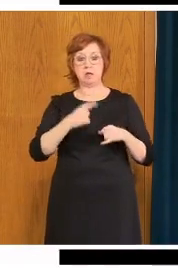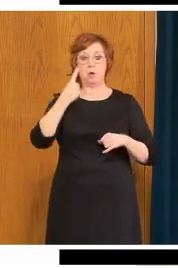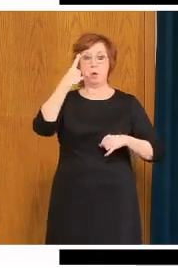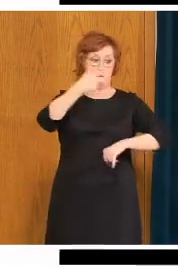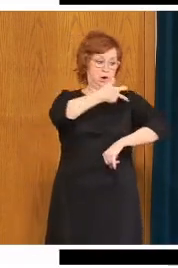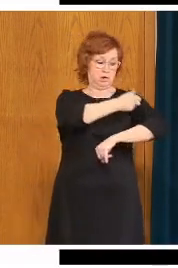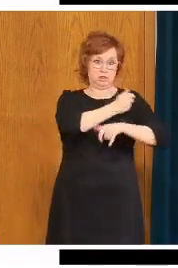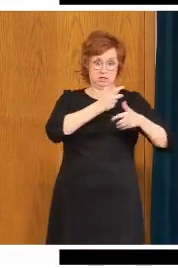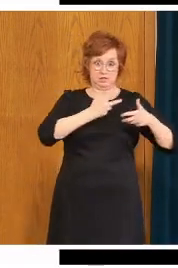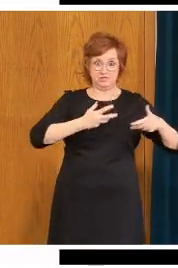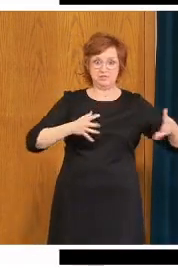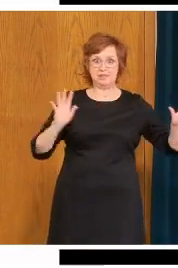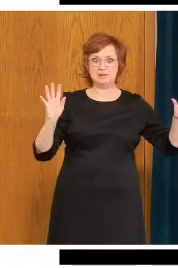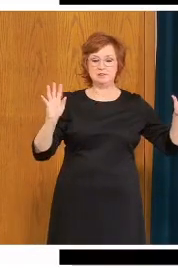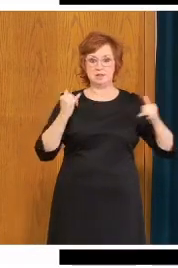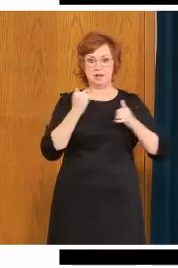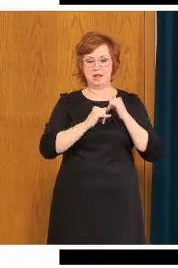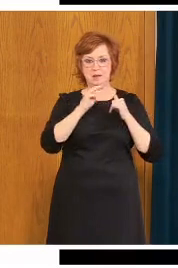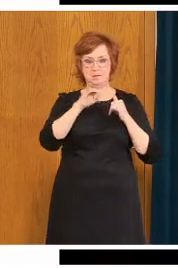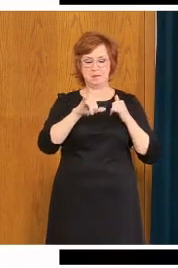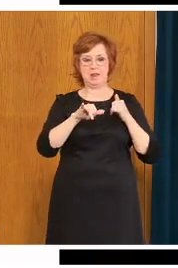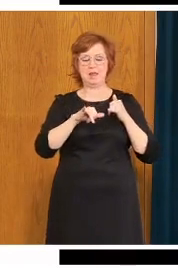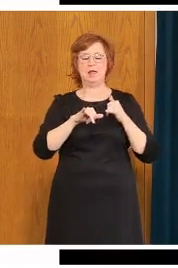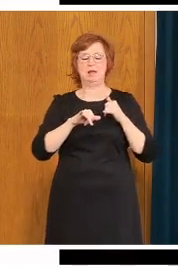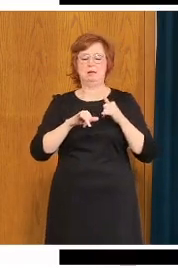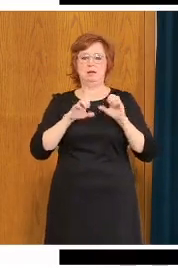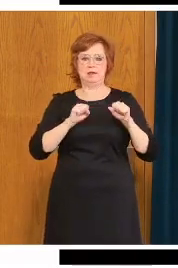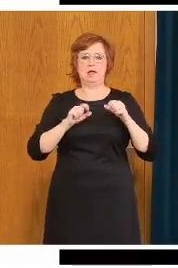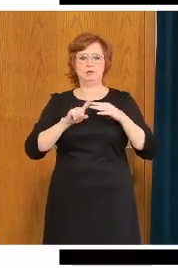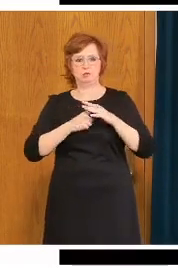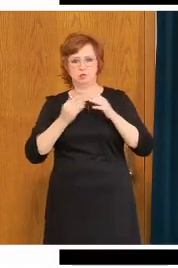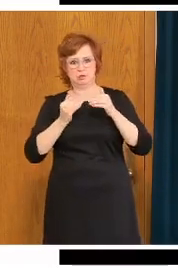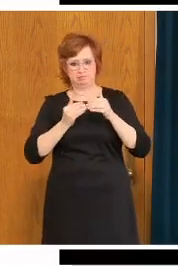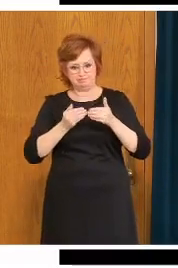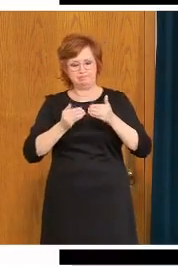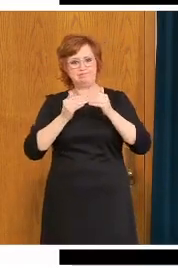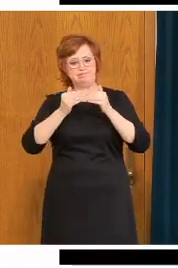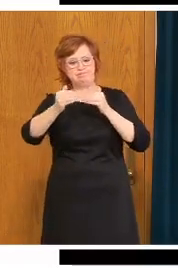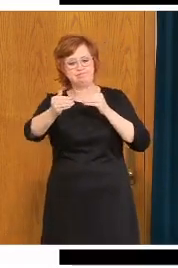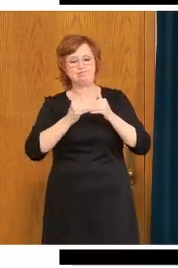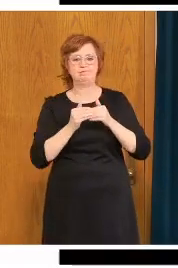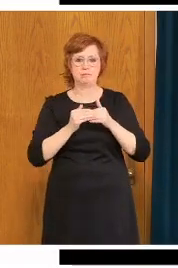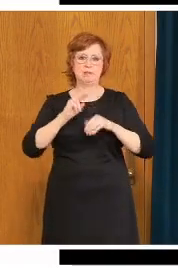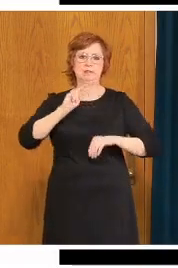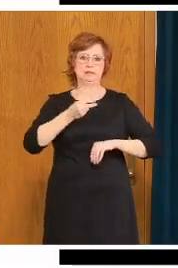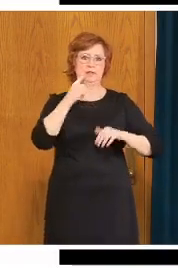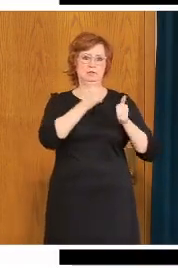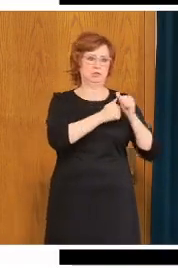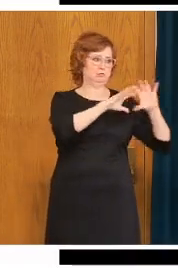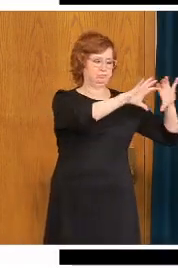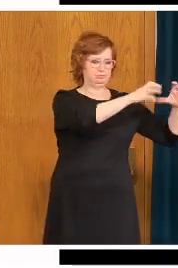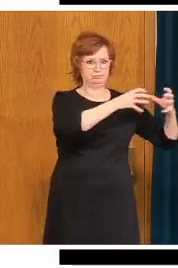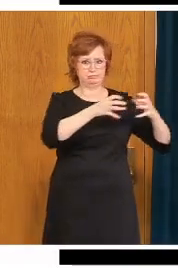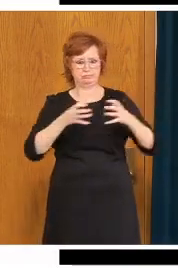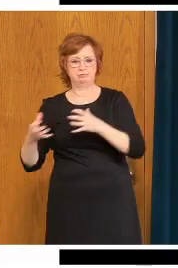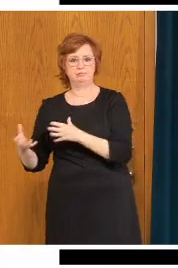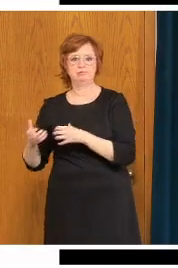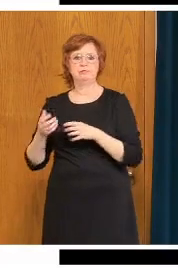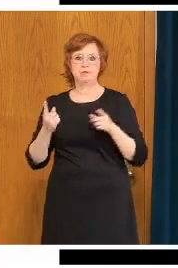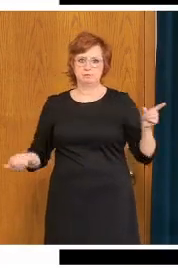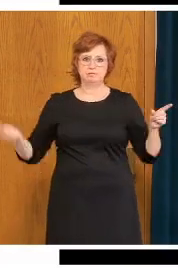vaccine series. We quickly, as soon as we have high uptake in all age groups and as supply allows, we need to start our second doses for 18 over,